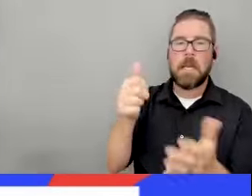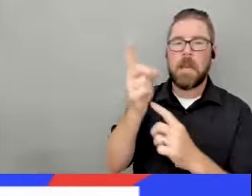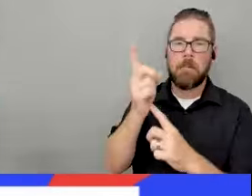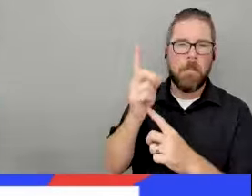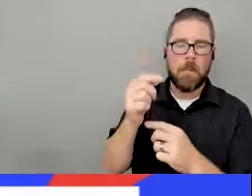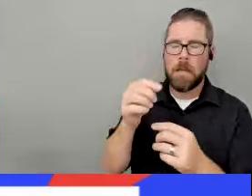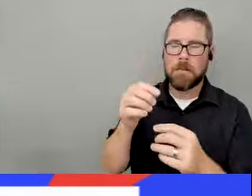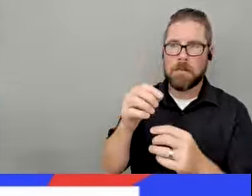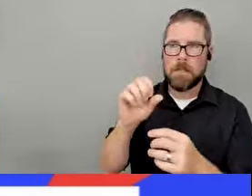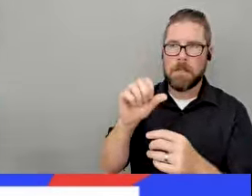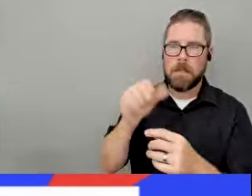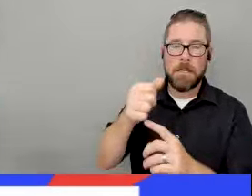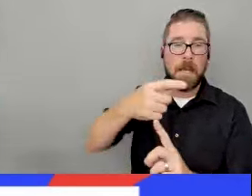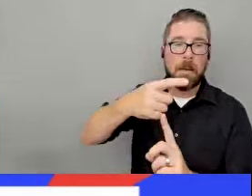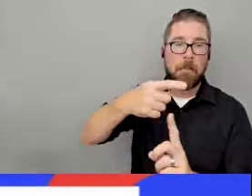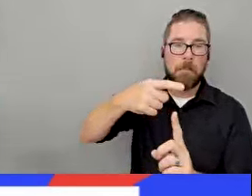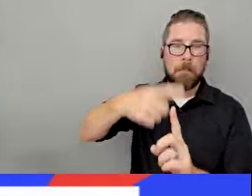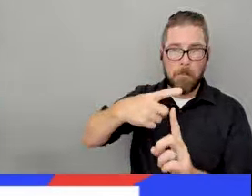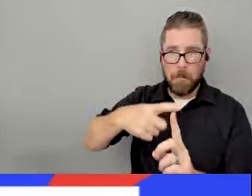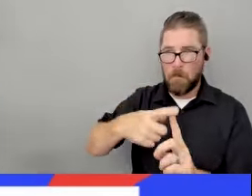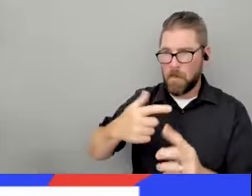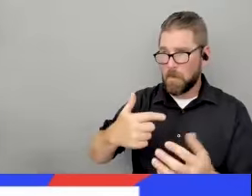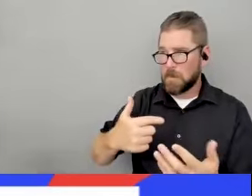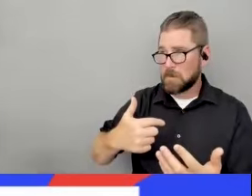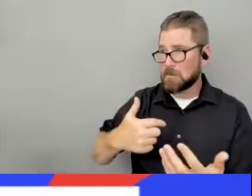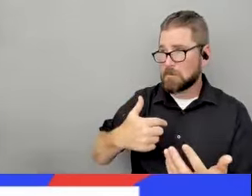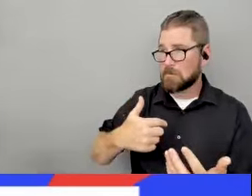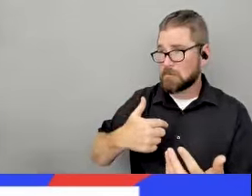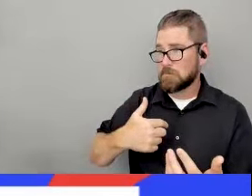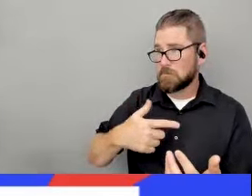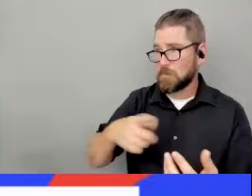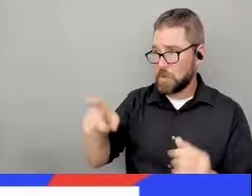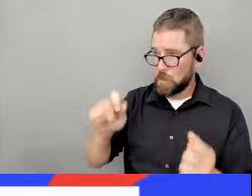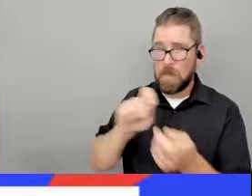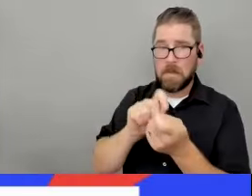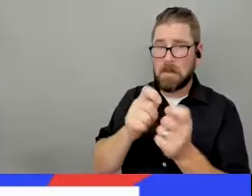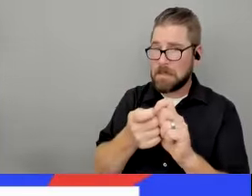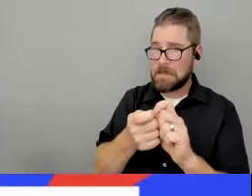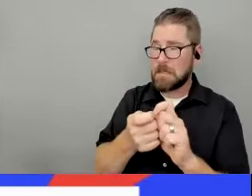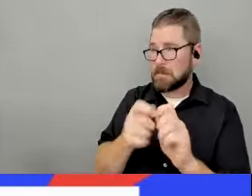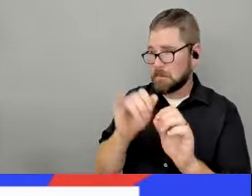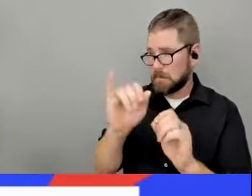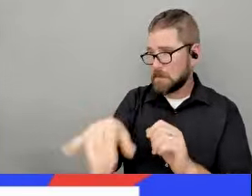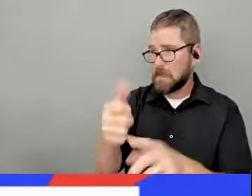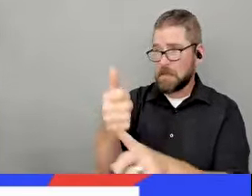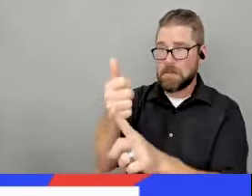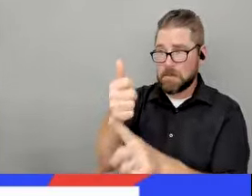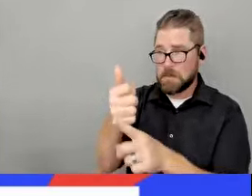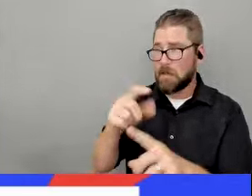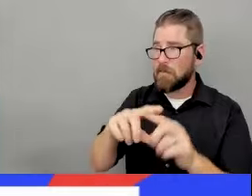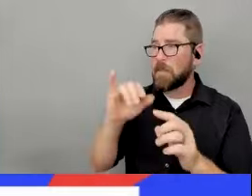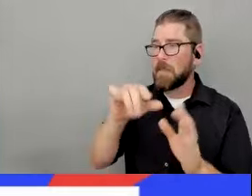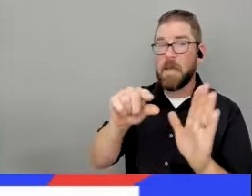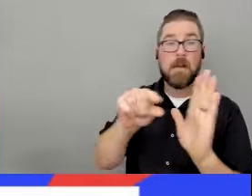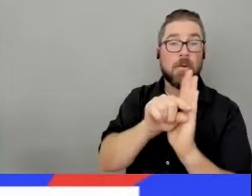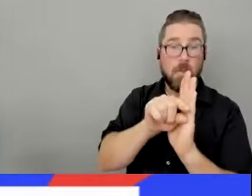see any 1.5s or anything like that. So Right, you right. have some limits. But it puts that grade, whatever